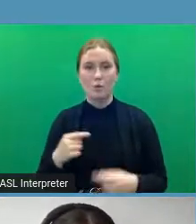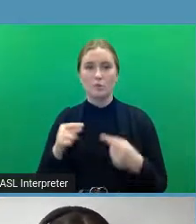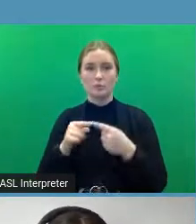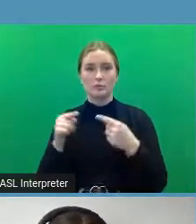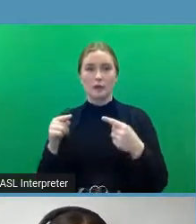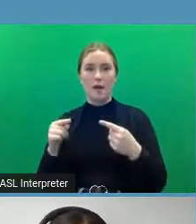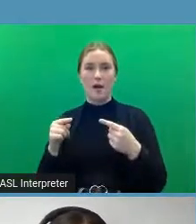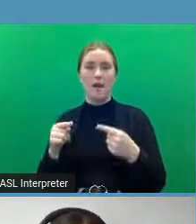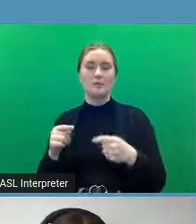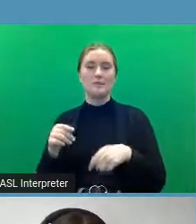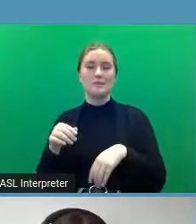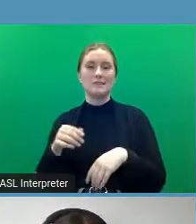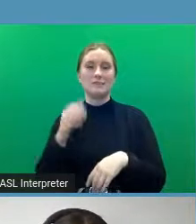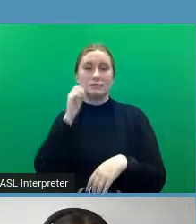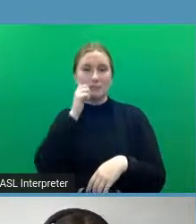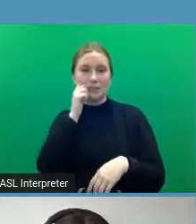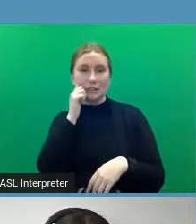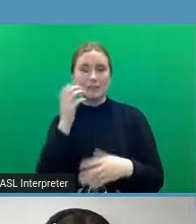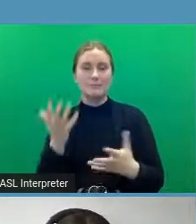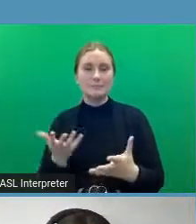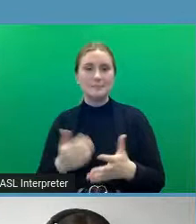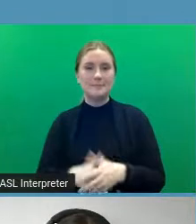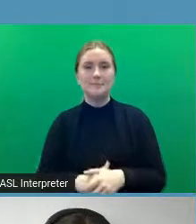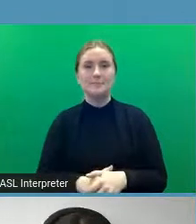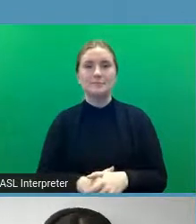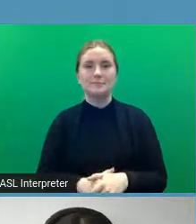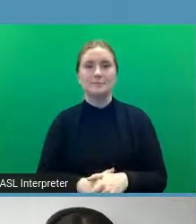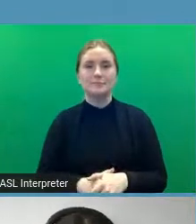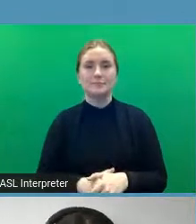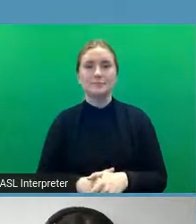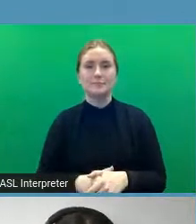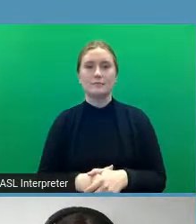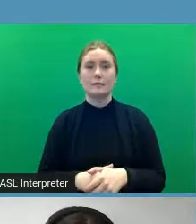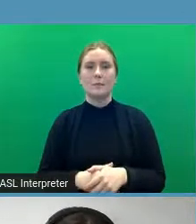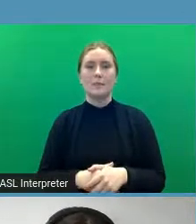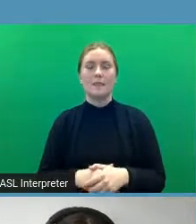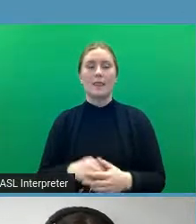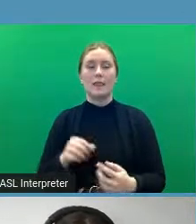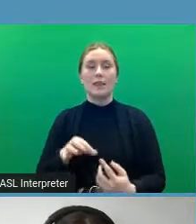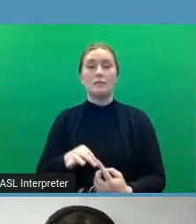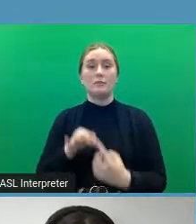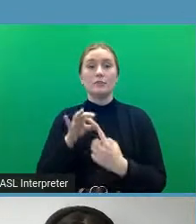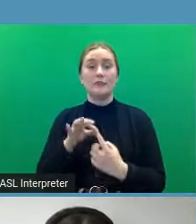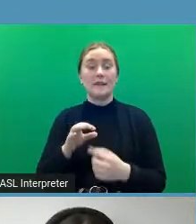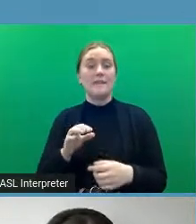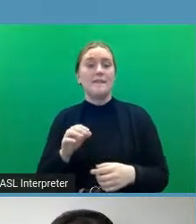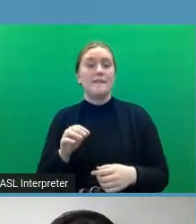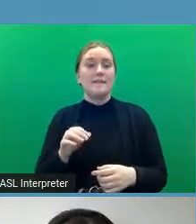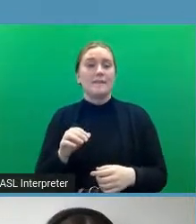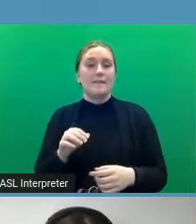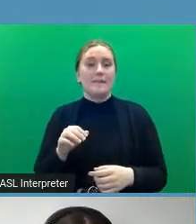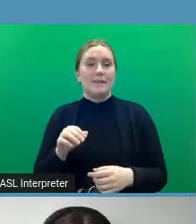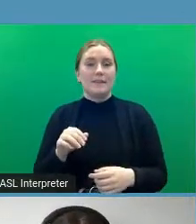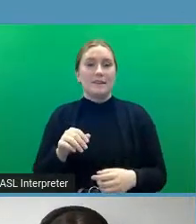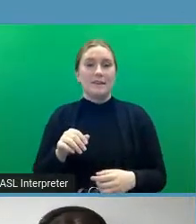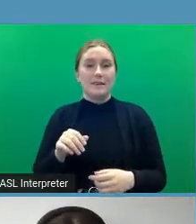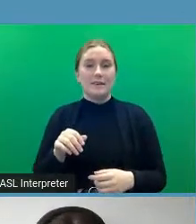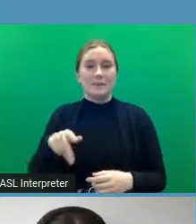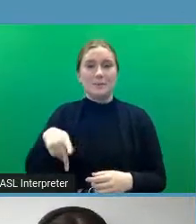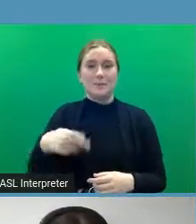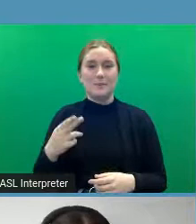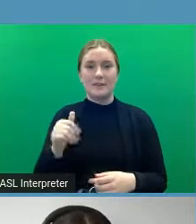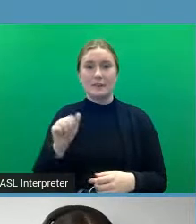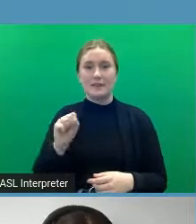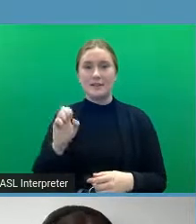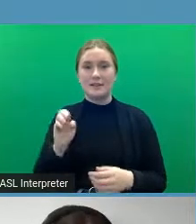now. and then identifying the phases of capture. And so in post-production, I'll point out the